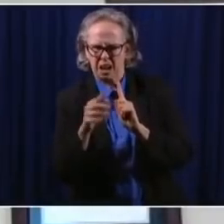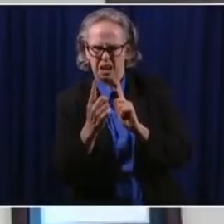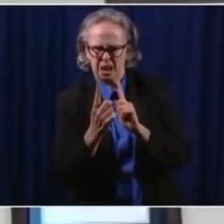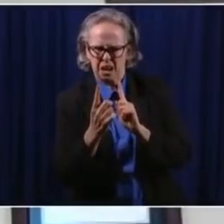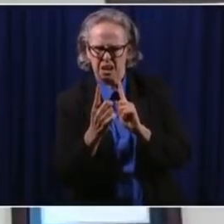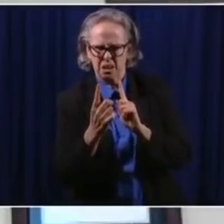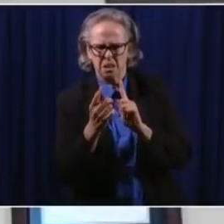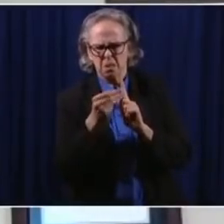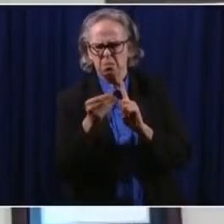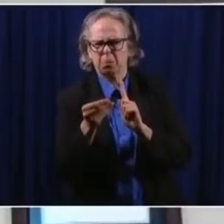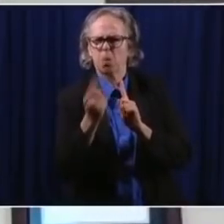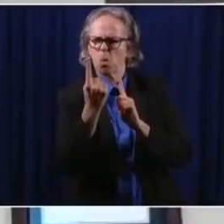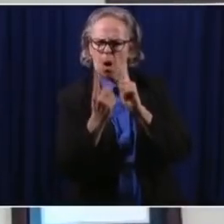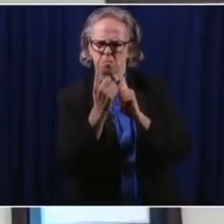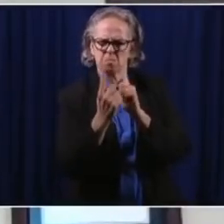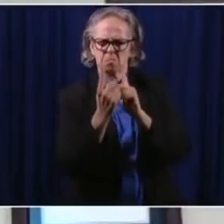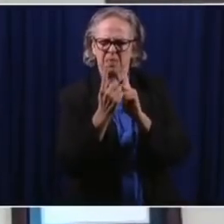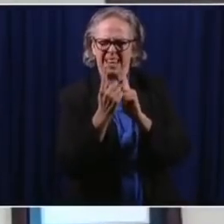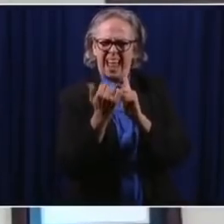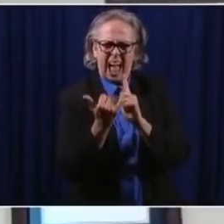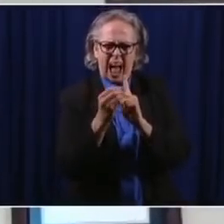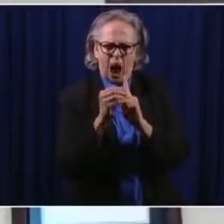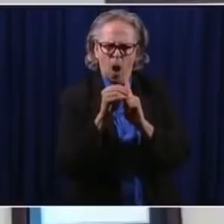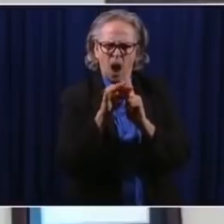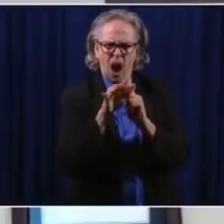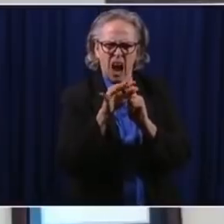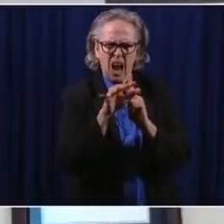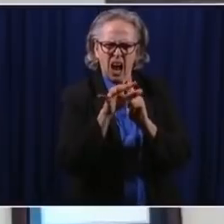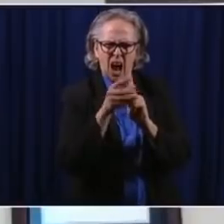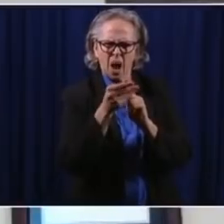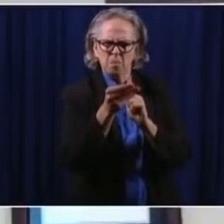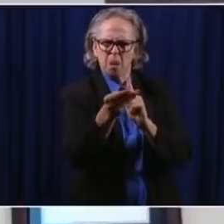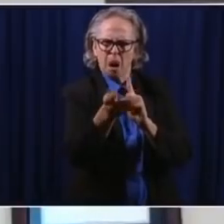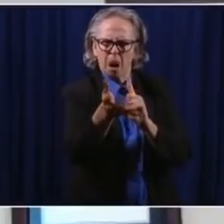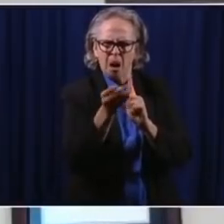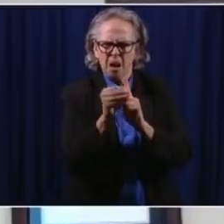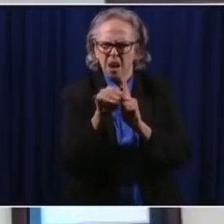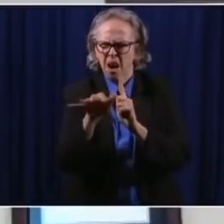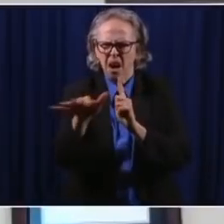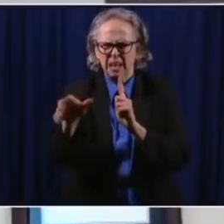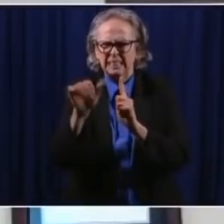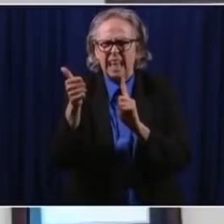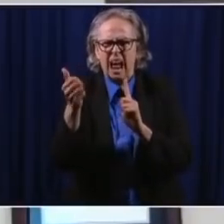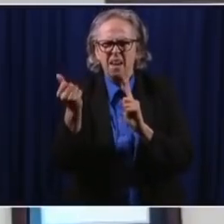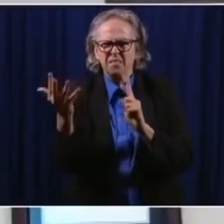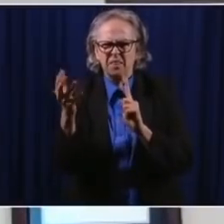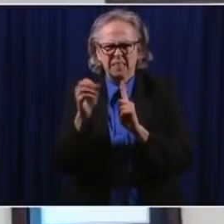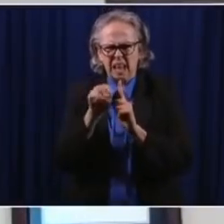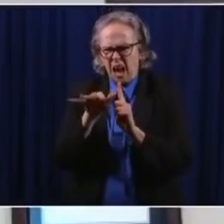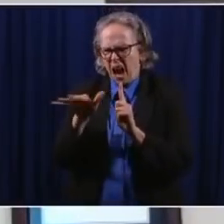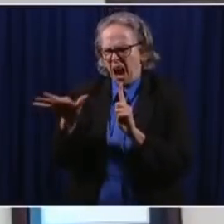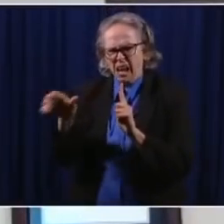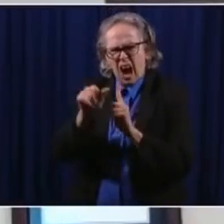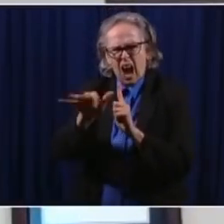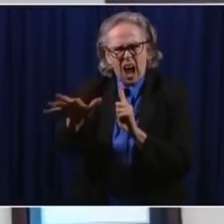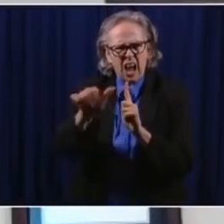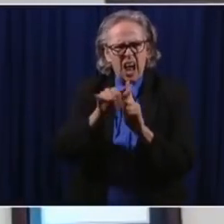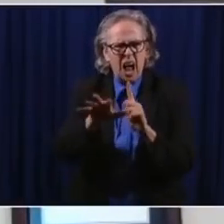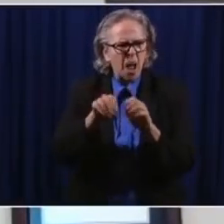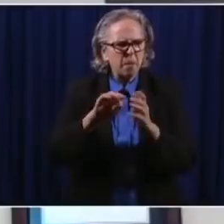But as we come up now, we're having 10, 15, many contacts. And so that